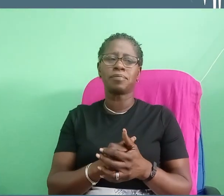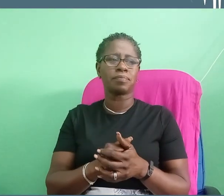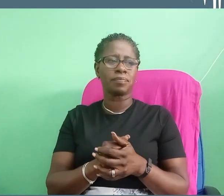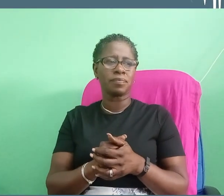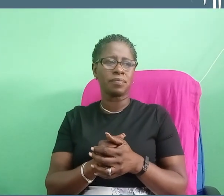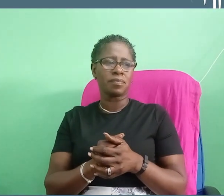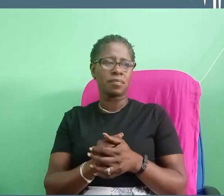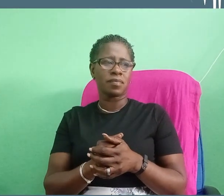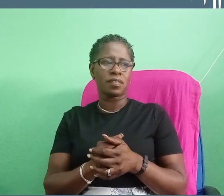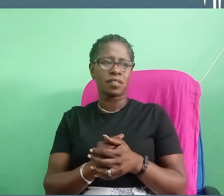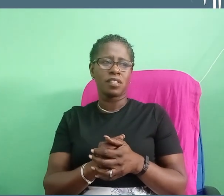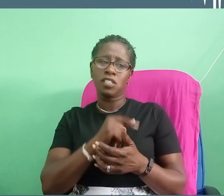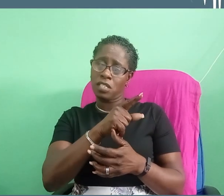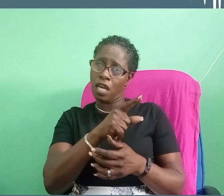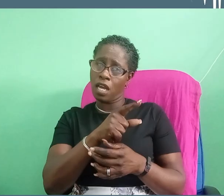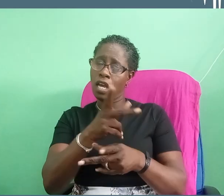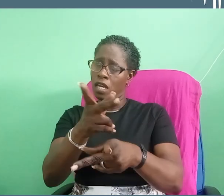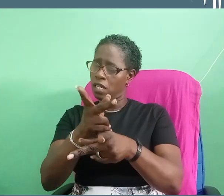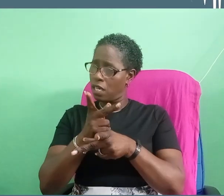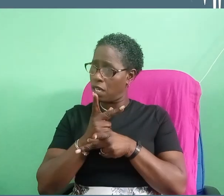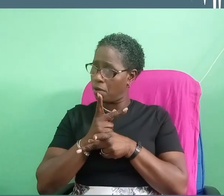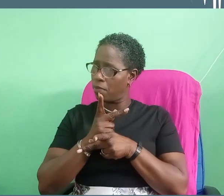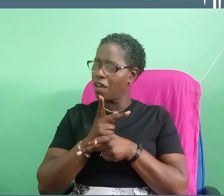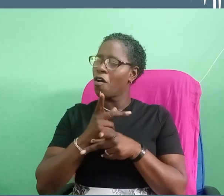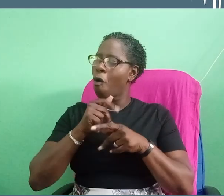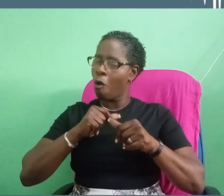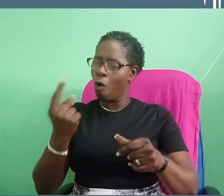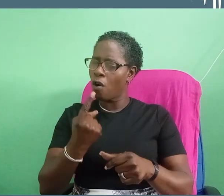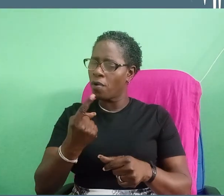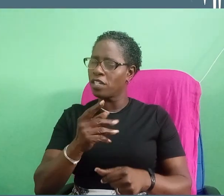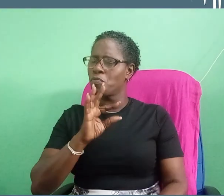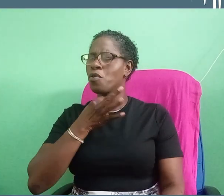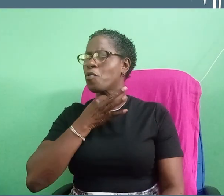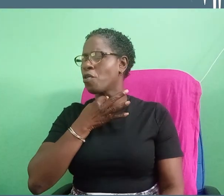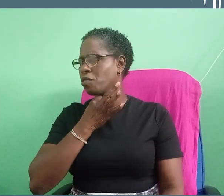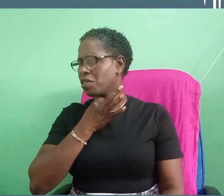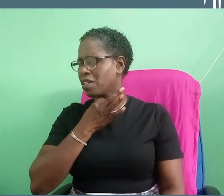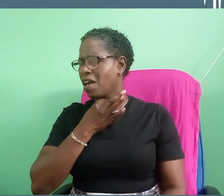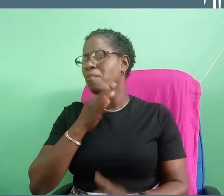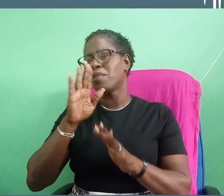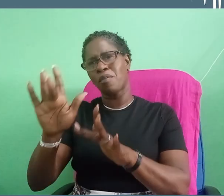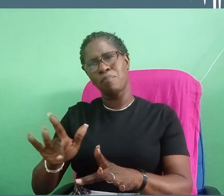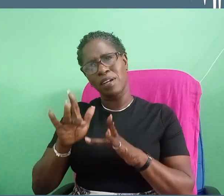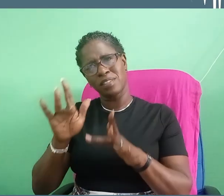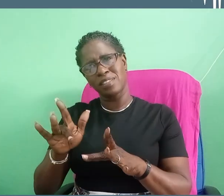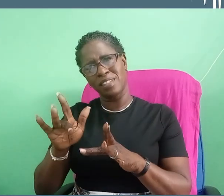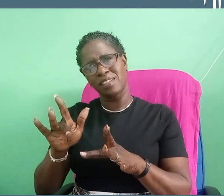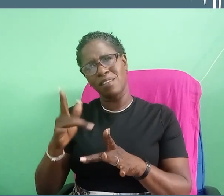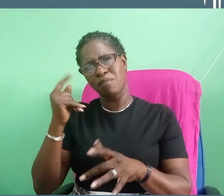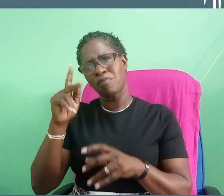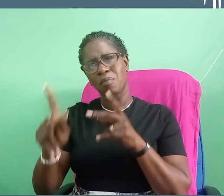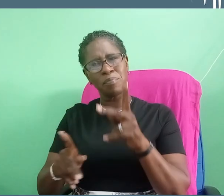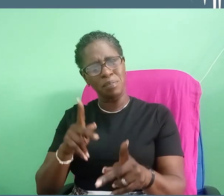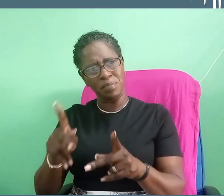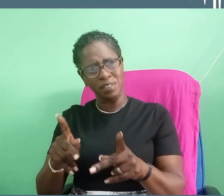just say maintain a posture of curiosity and compassion. I feel like we've talked a lot about that, Marta, and just